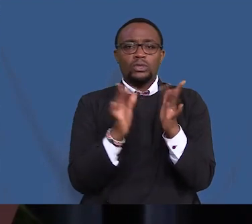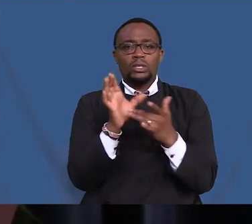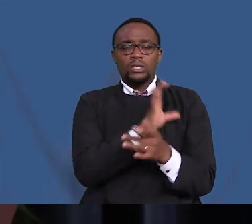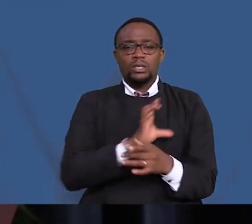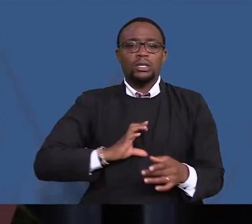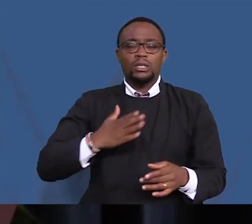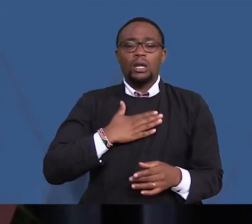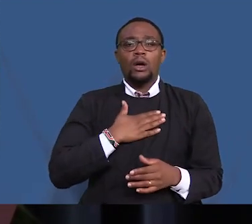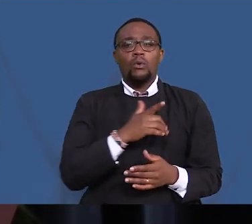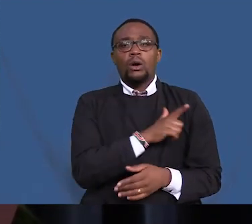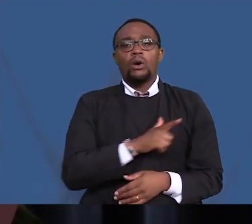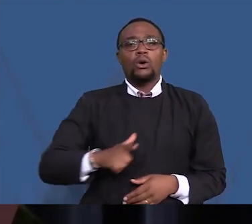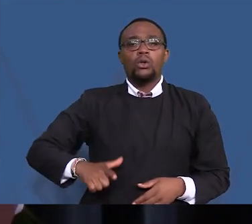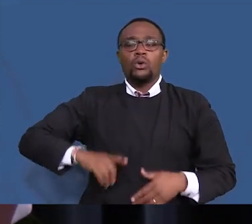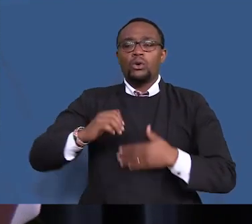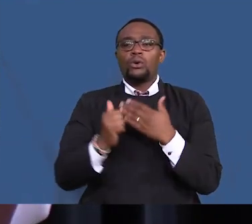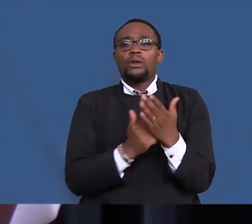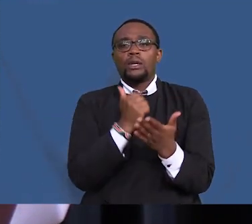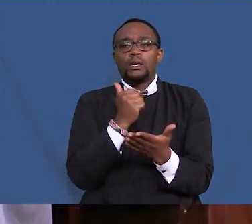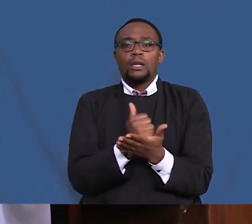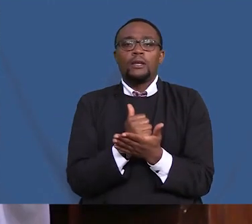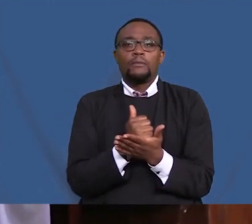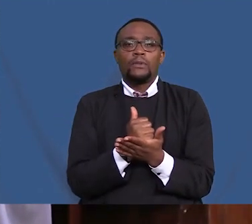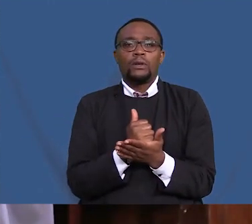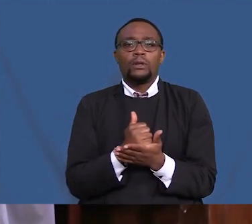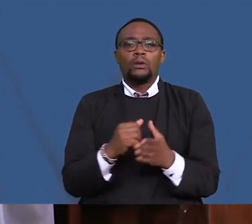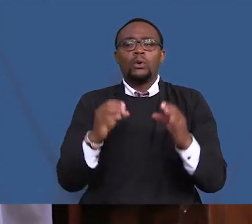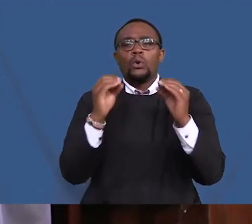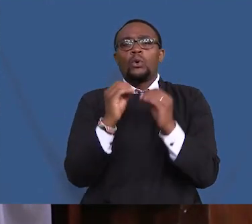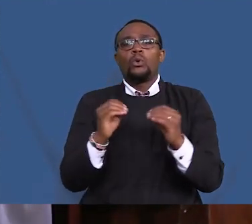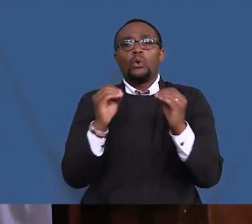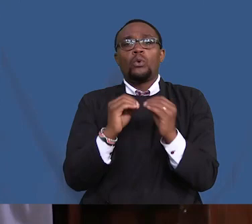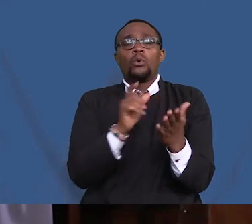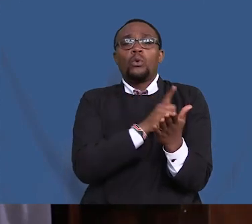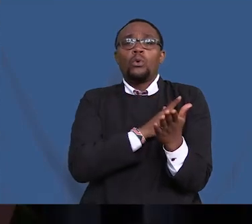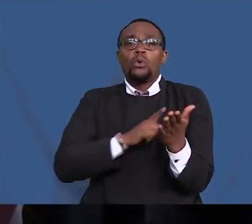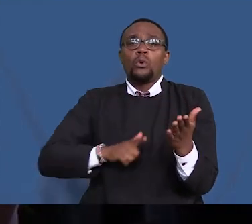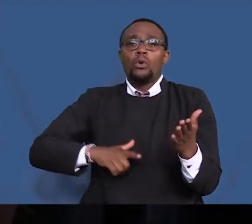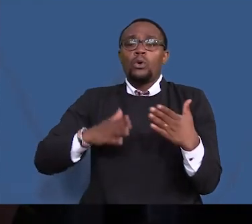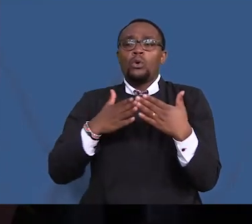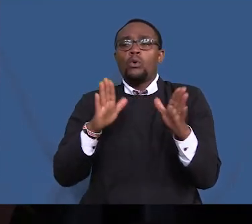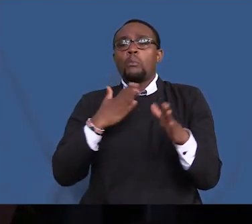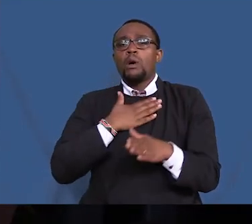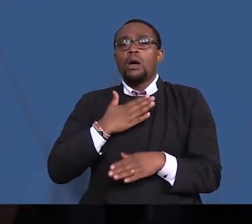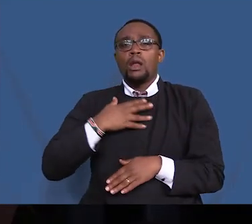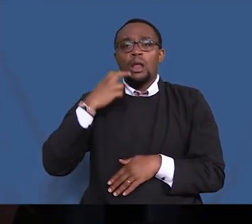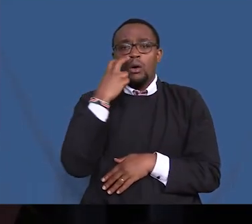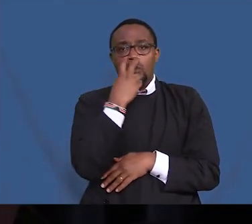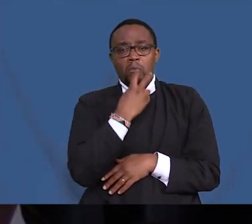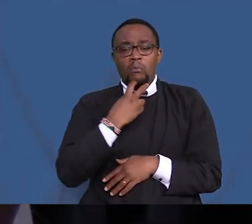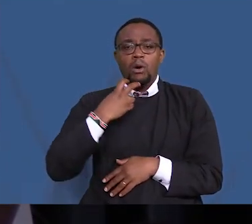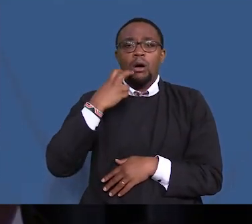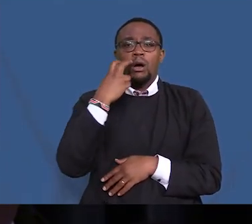Lord. Amen. O Lord, open thou our lips,